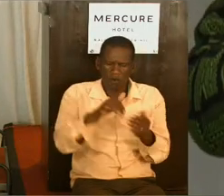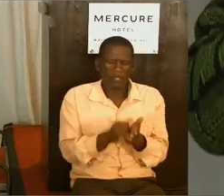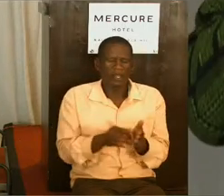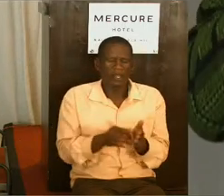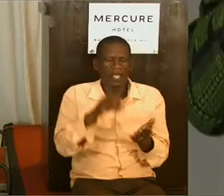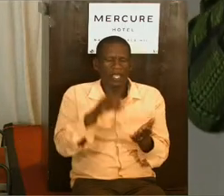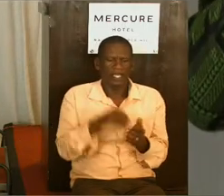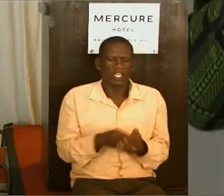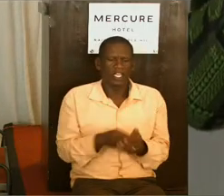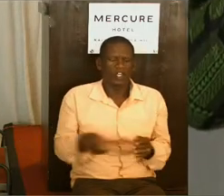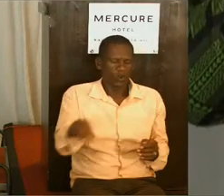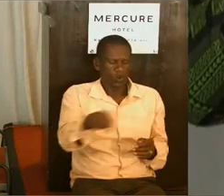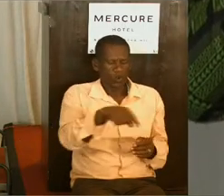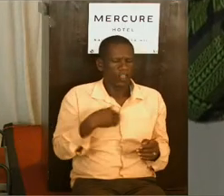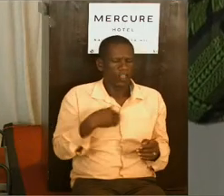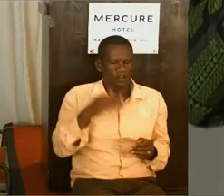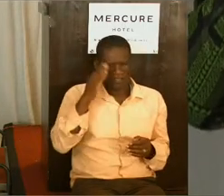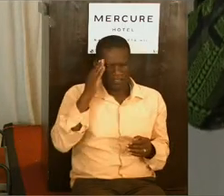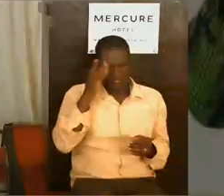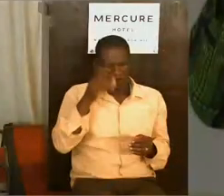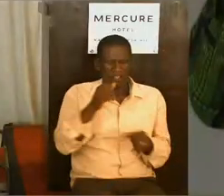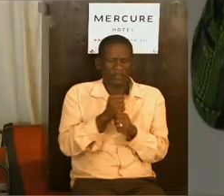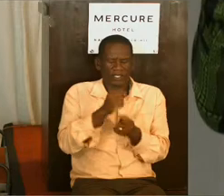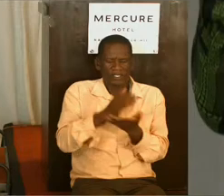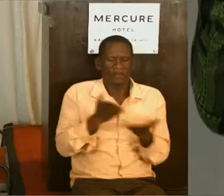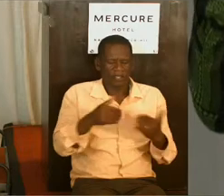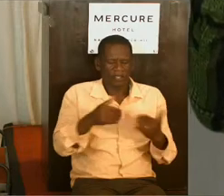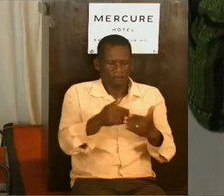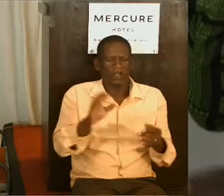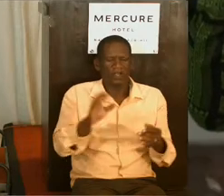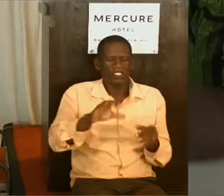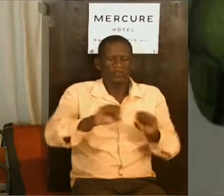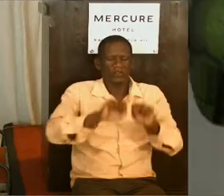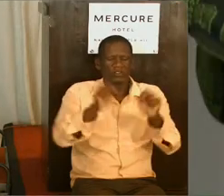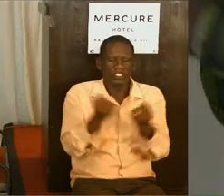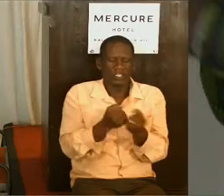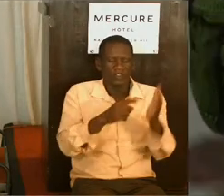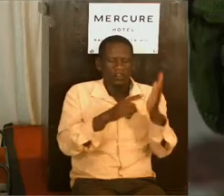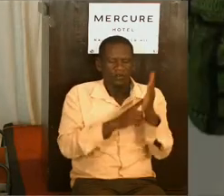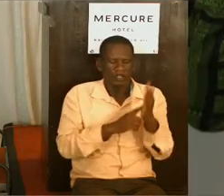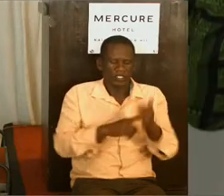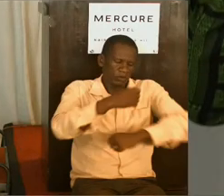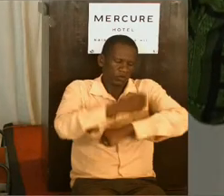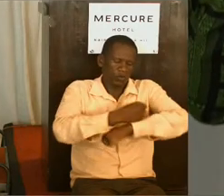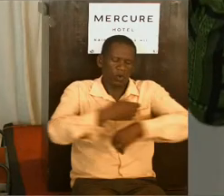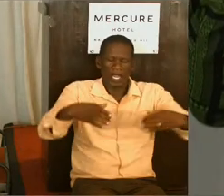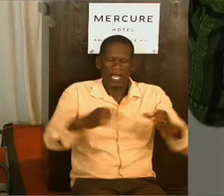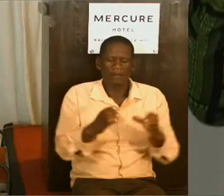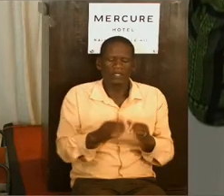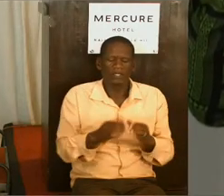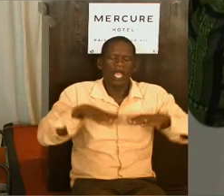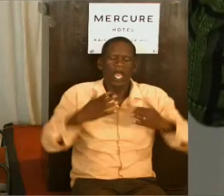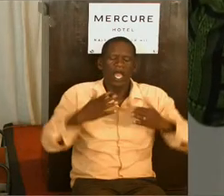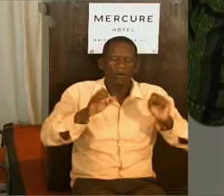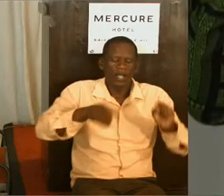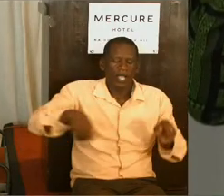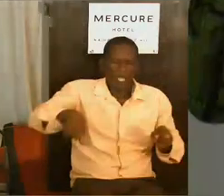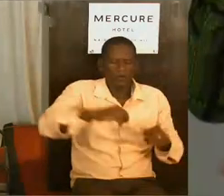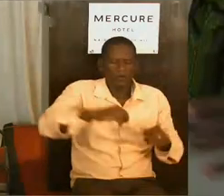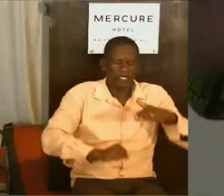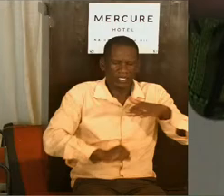and we have I think done certain things before our civil society like School clubs how do we